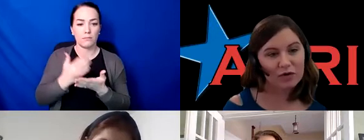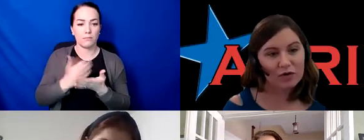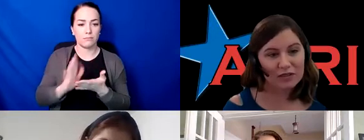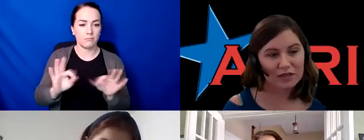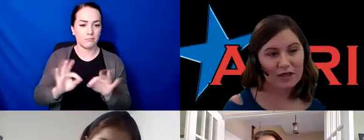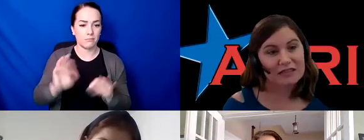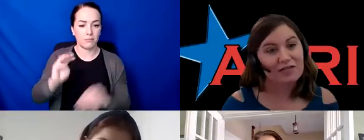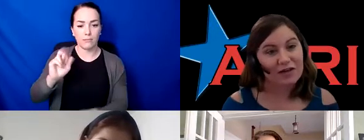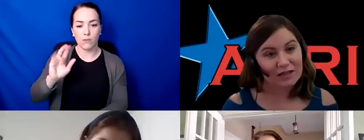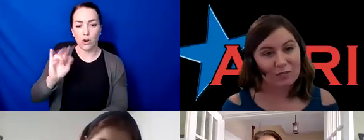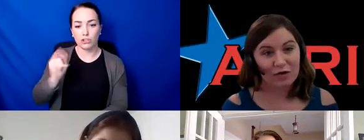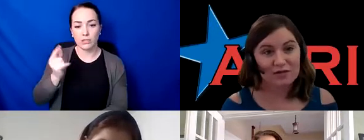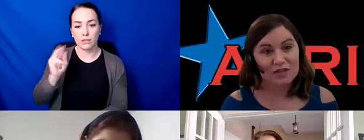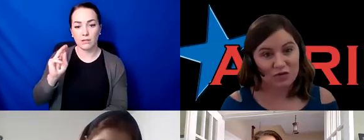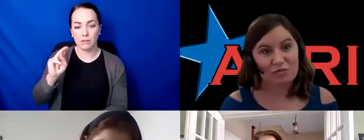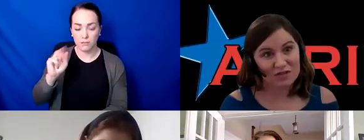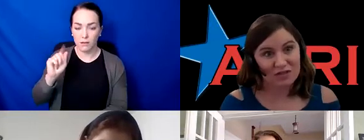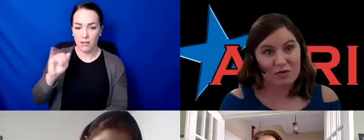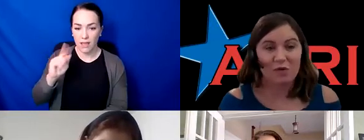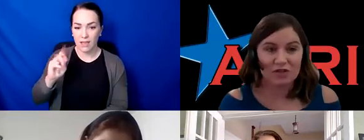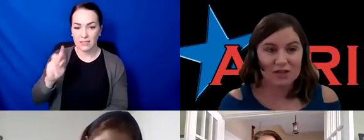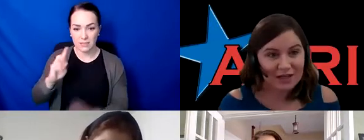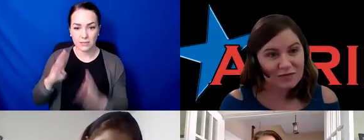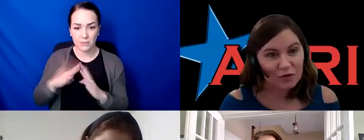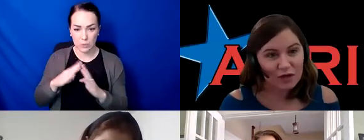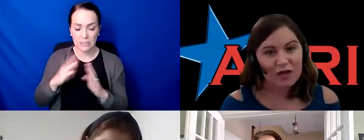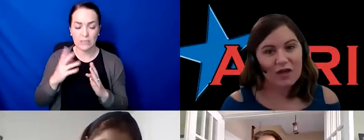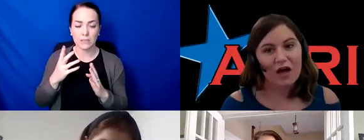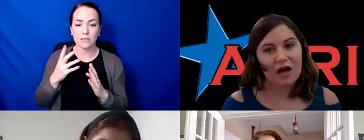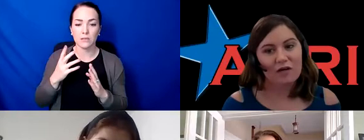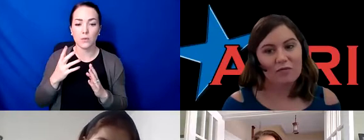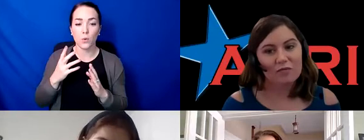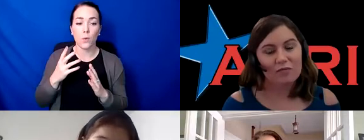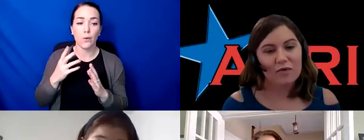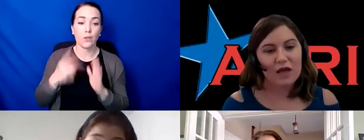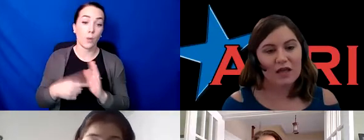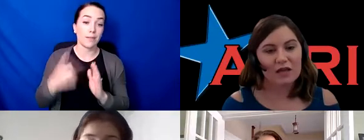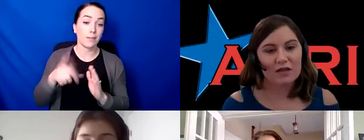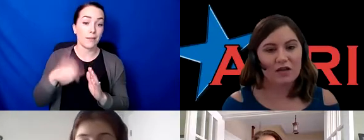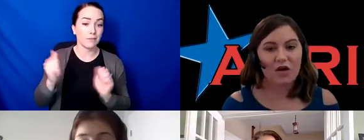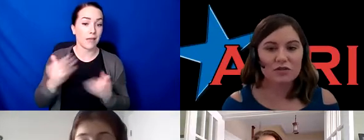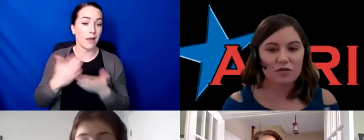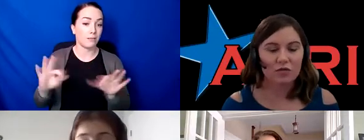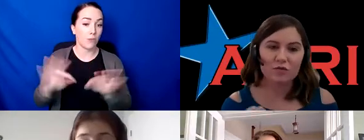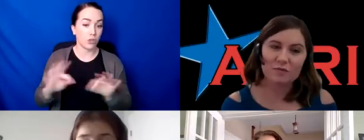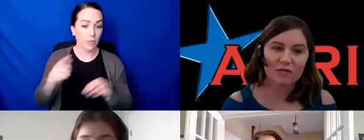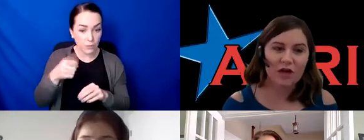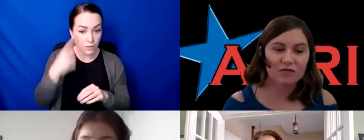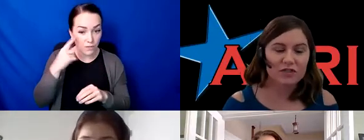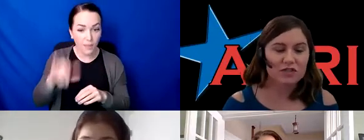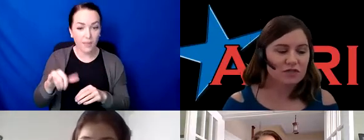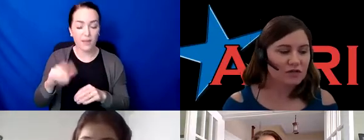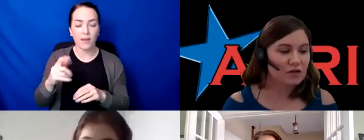plays a role in identifying somewhere else that you could potentially be marginalized for. And also some